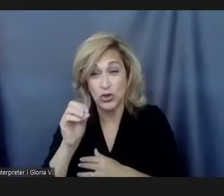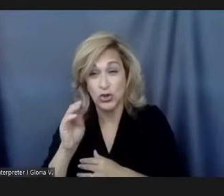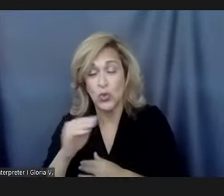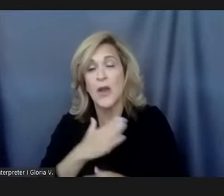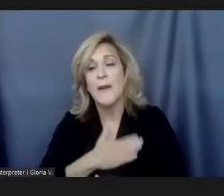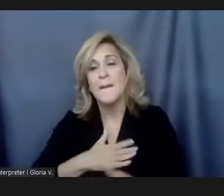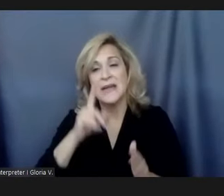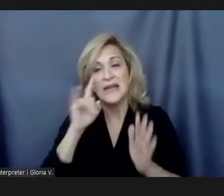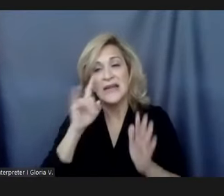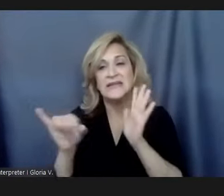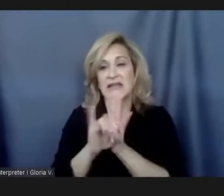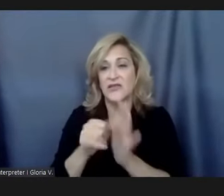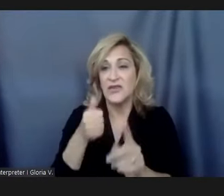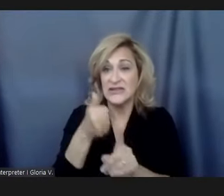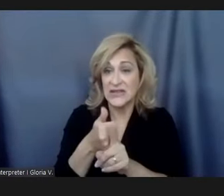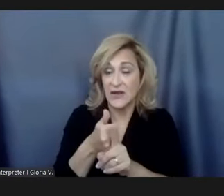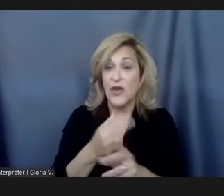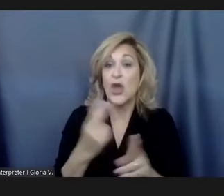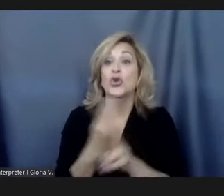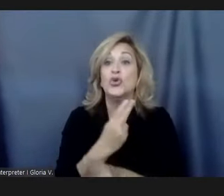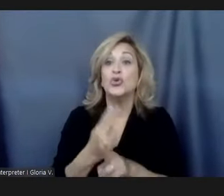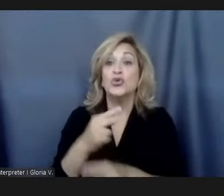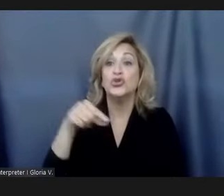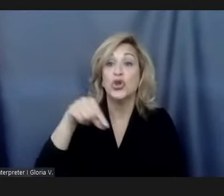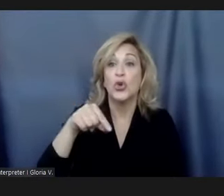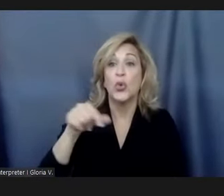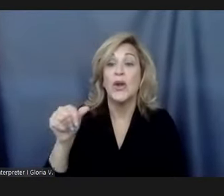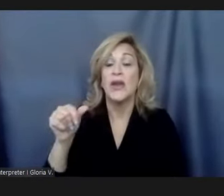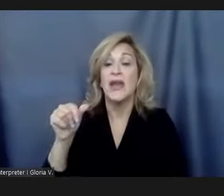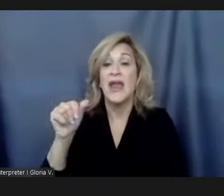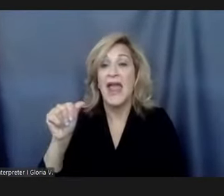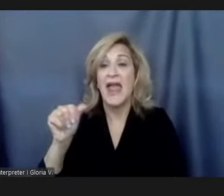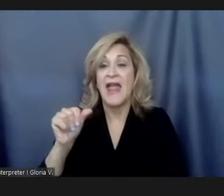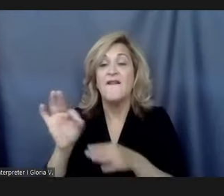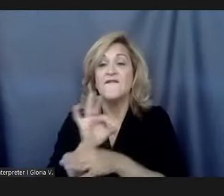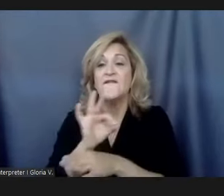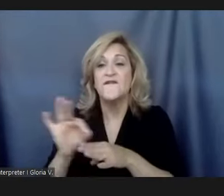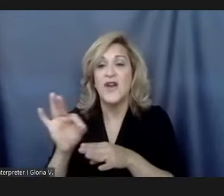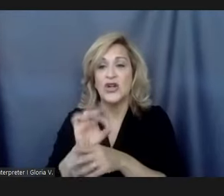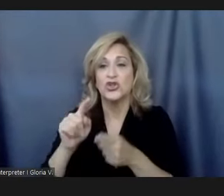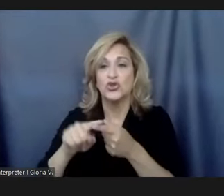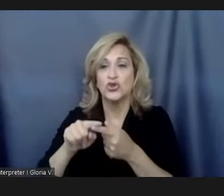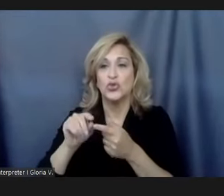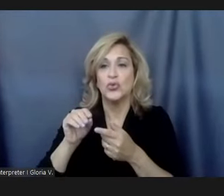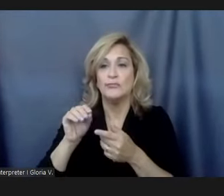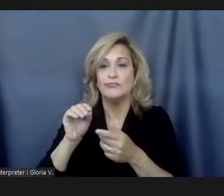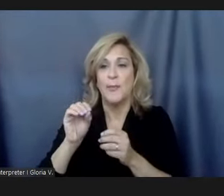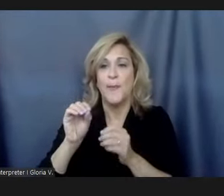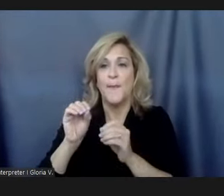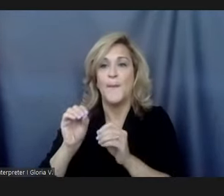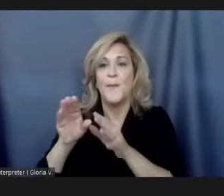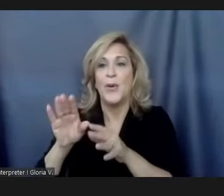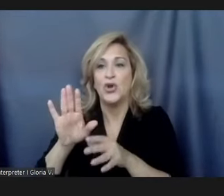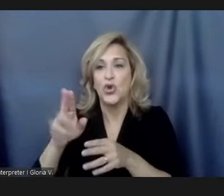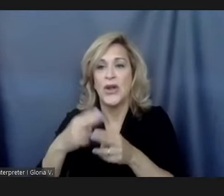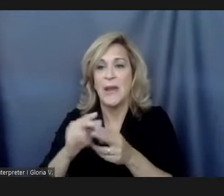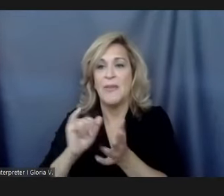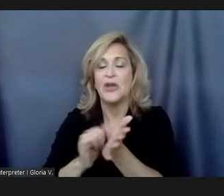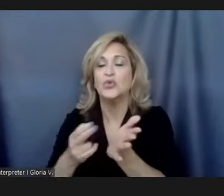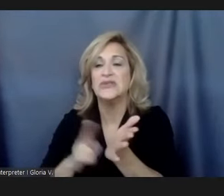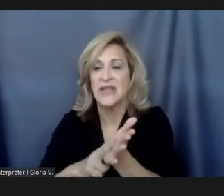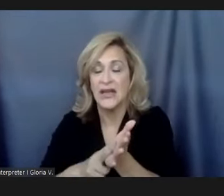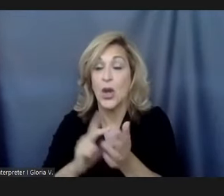Q&A function with the name you used when you signed up. When you're called on to speak, there will be a brief transition on your